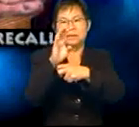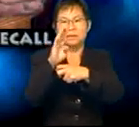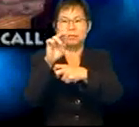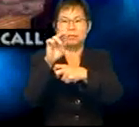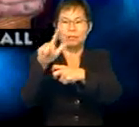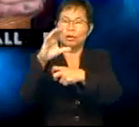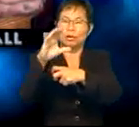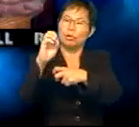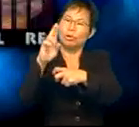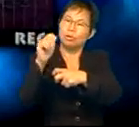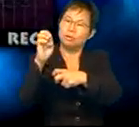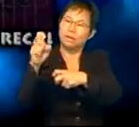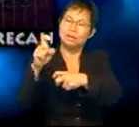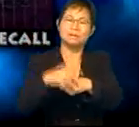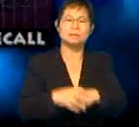cortex.